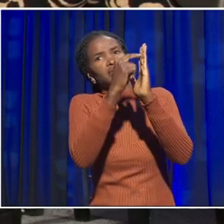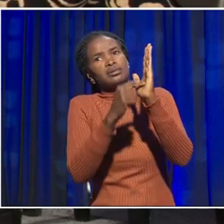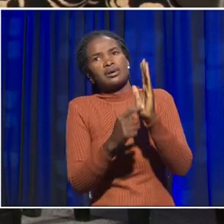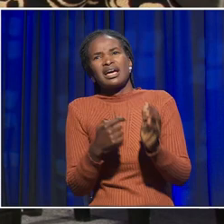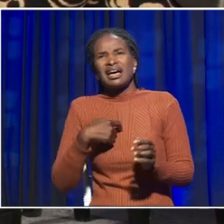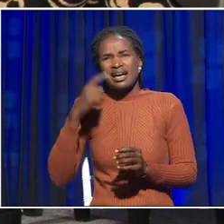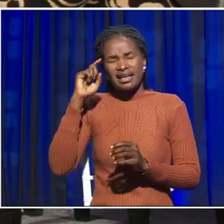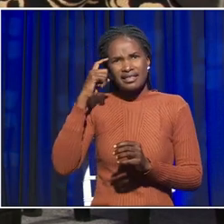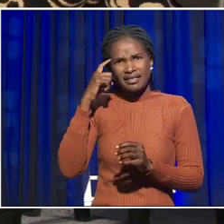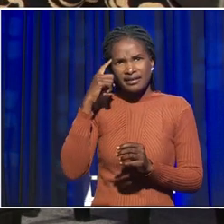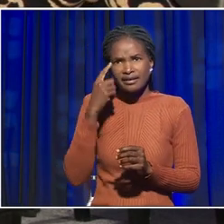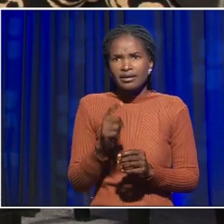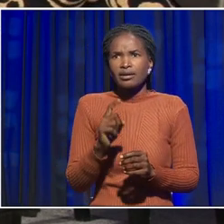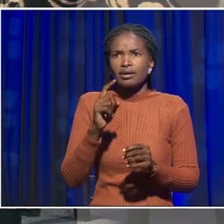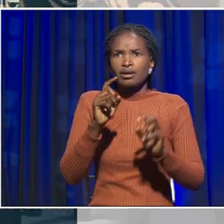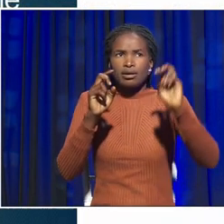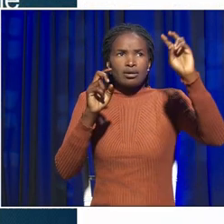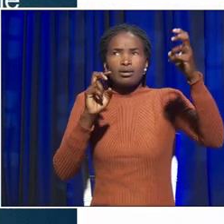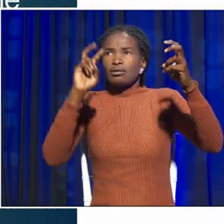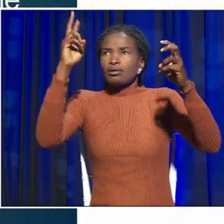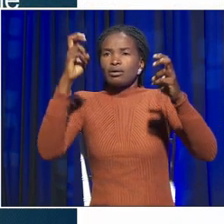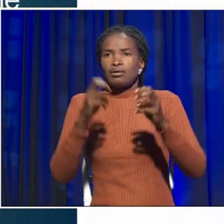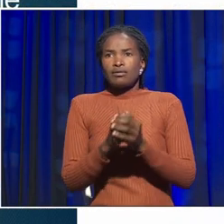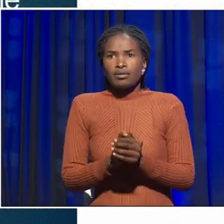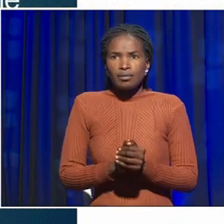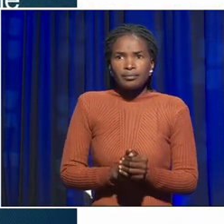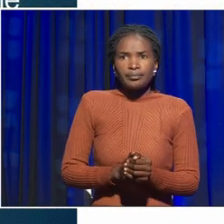from Pierre Namert.